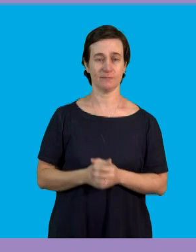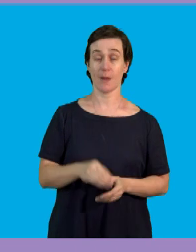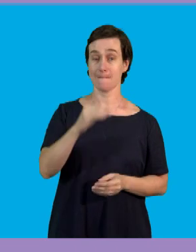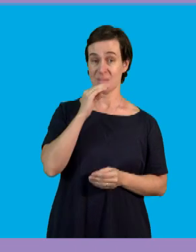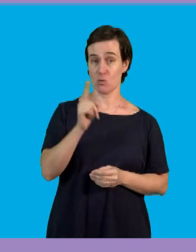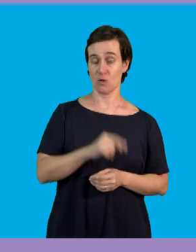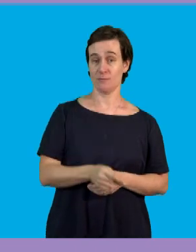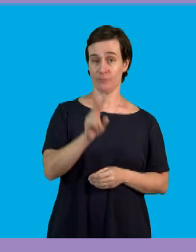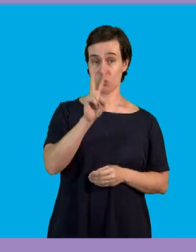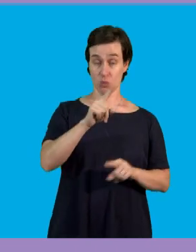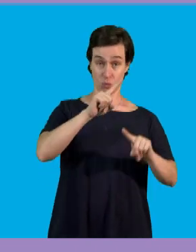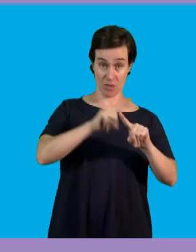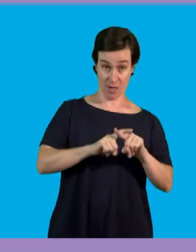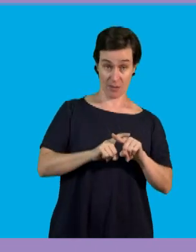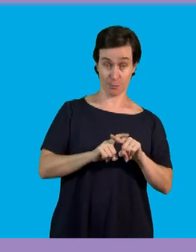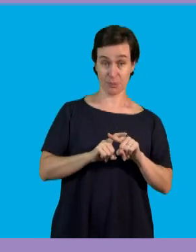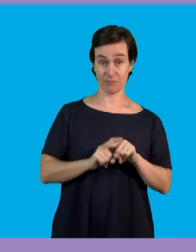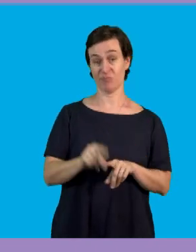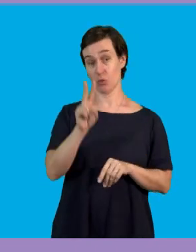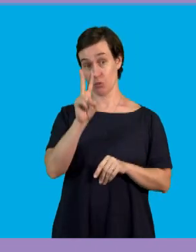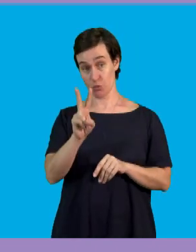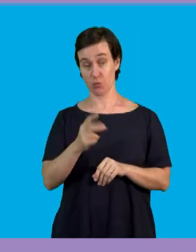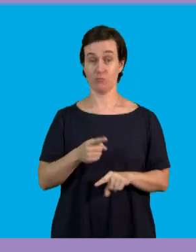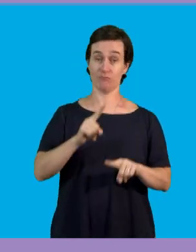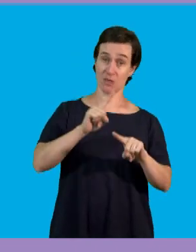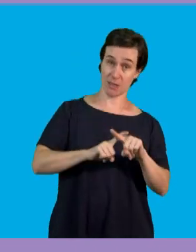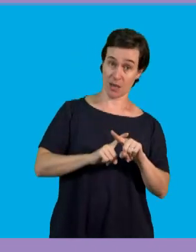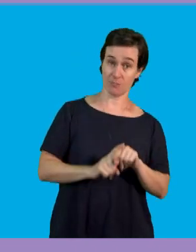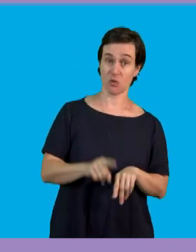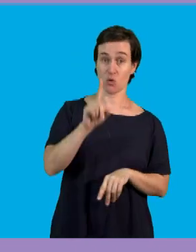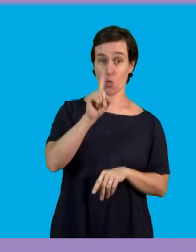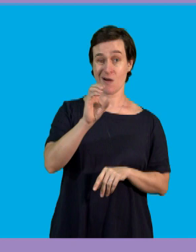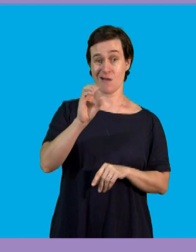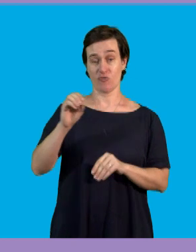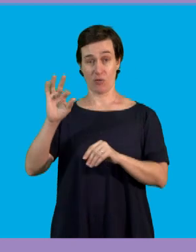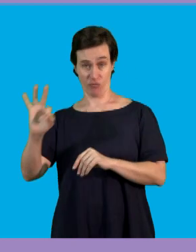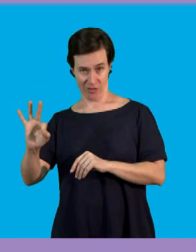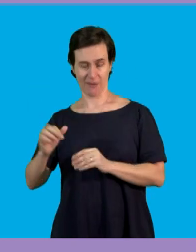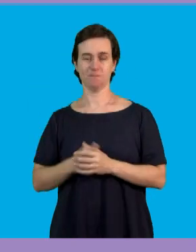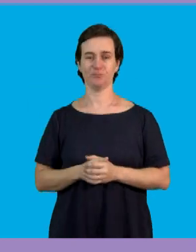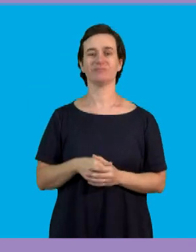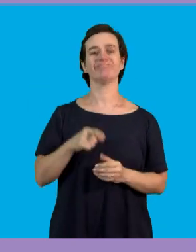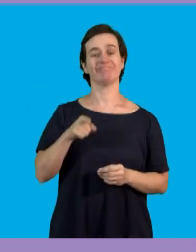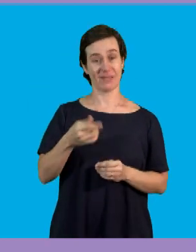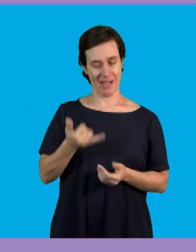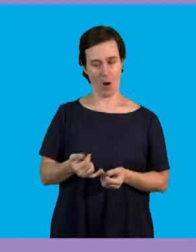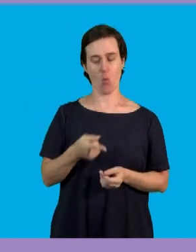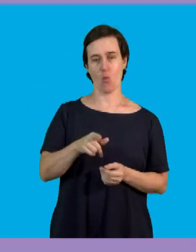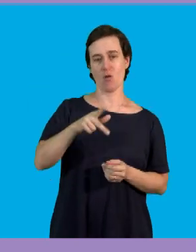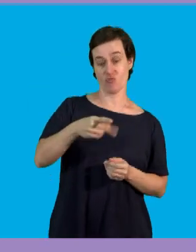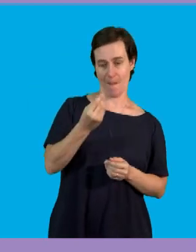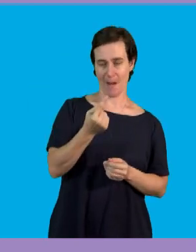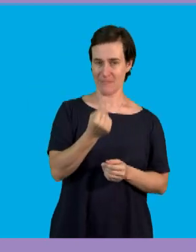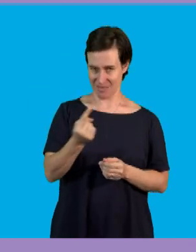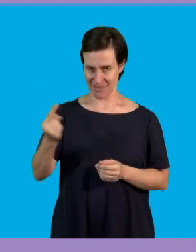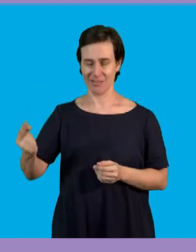that is going to be 2 multiplied by 2 multiplied by 103. Again, 103 is,